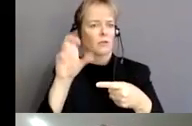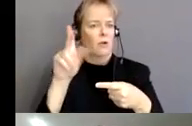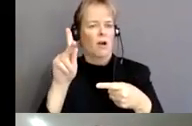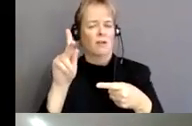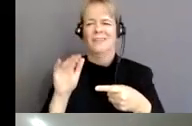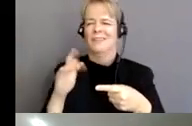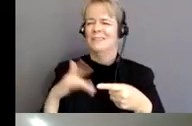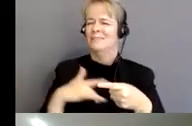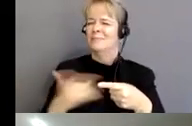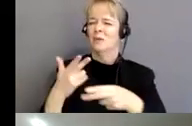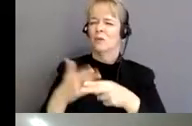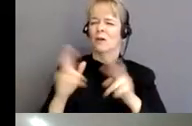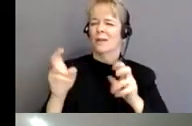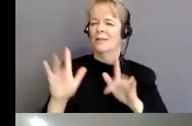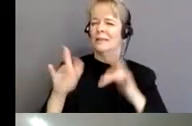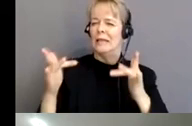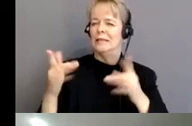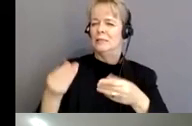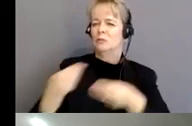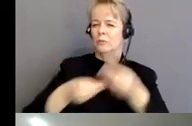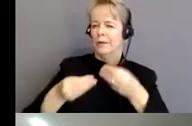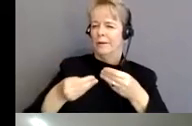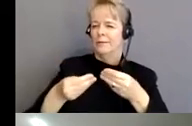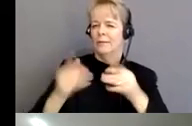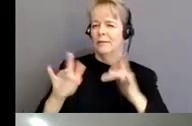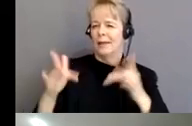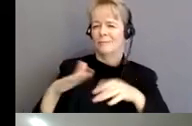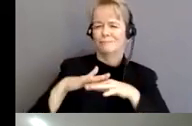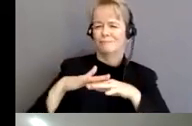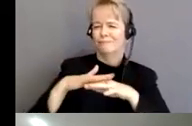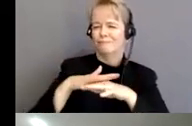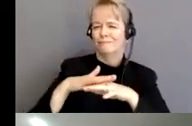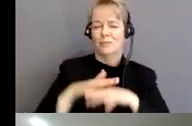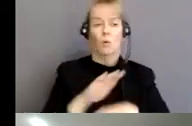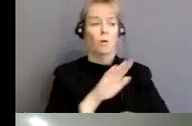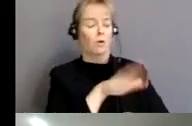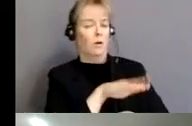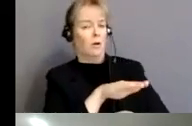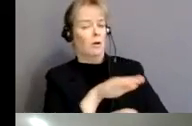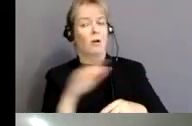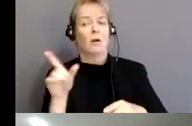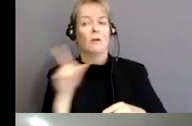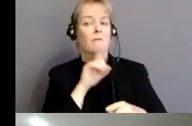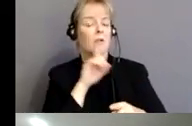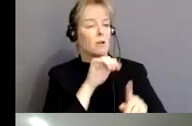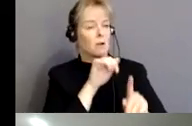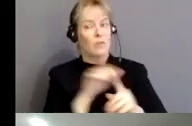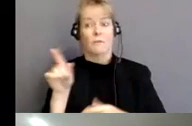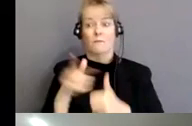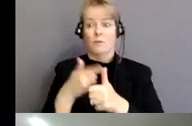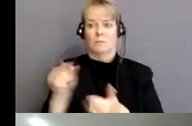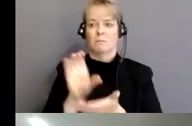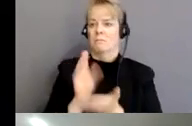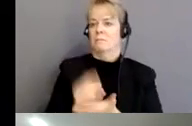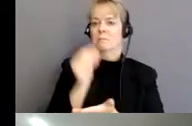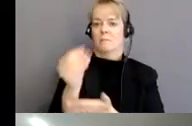stocks, lightly traded companies. The fraudsters will first collect or buy large blocks of shares in these